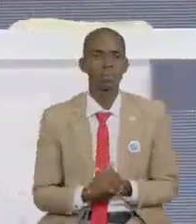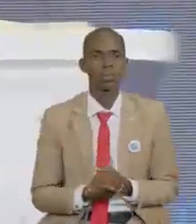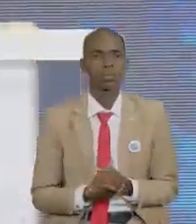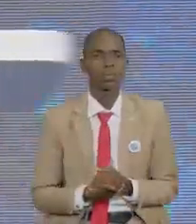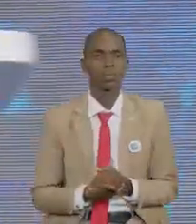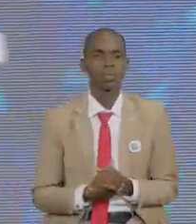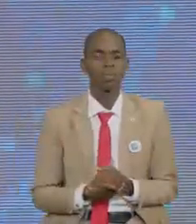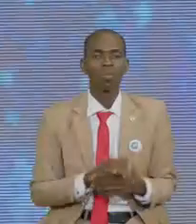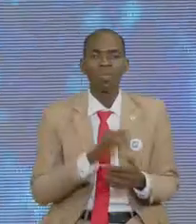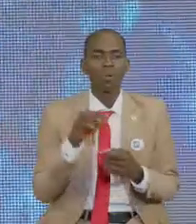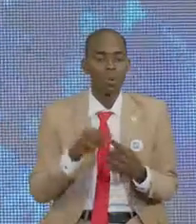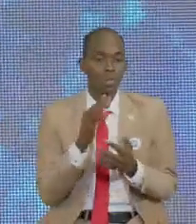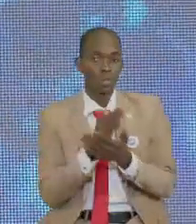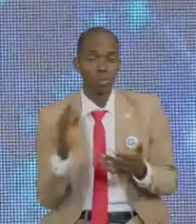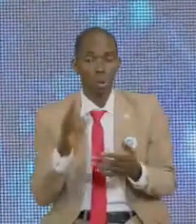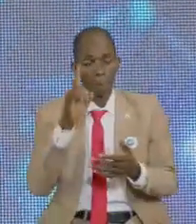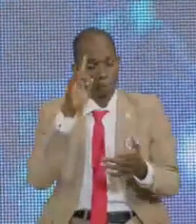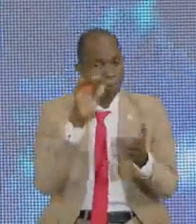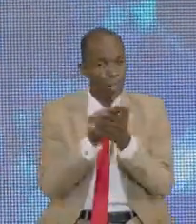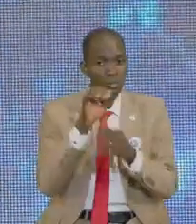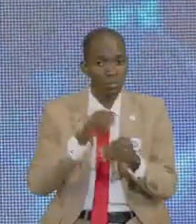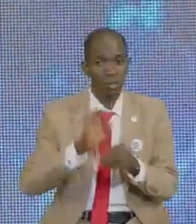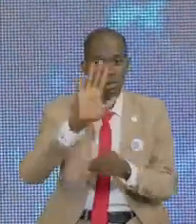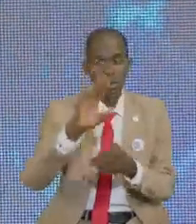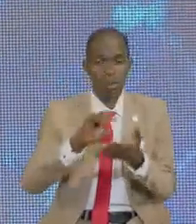When somebody believes the story you tell,